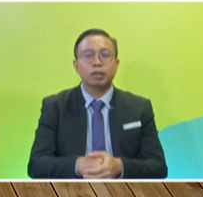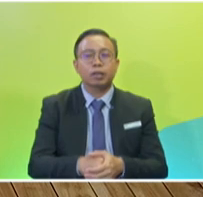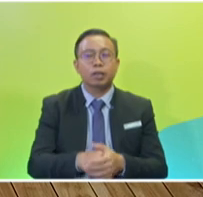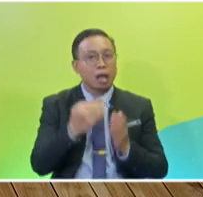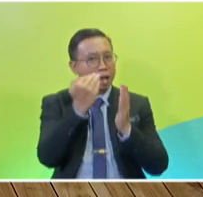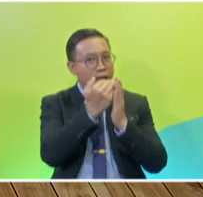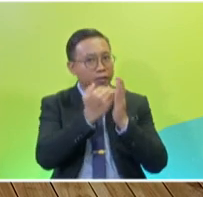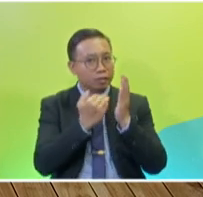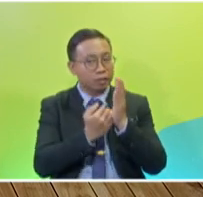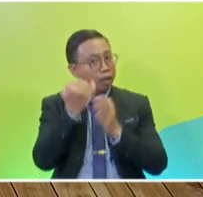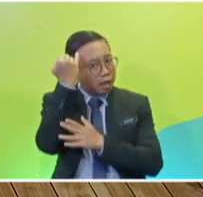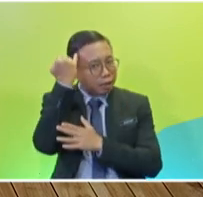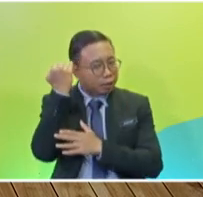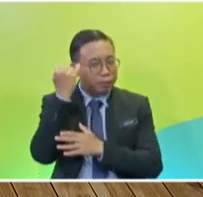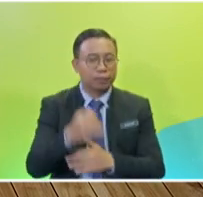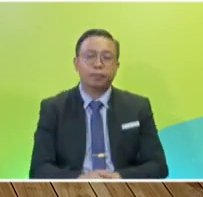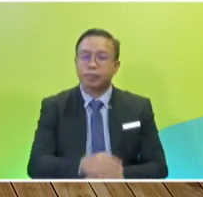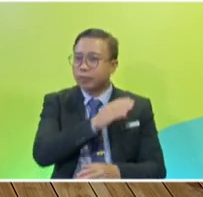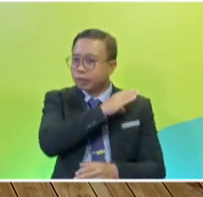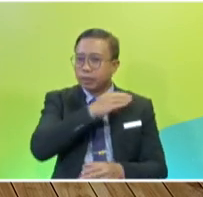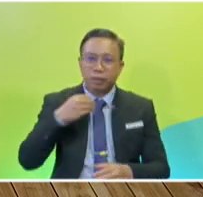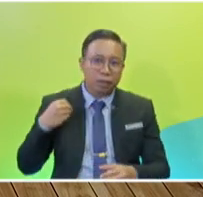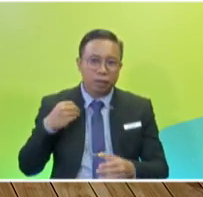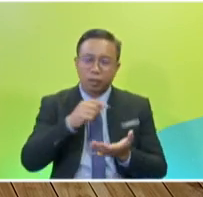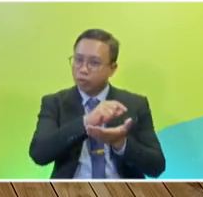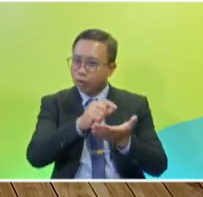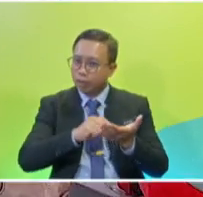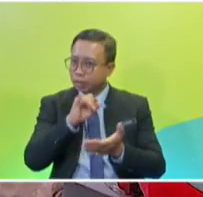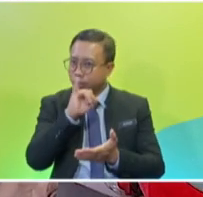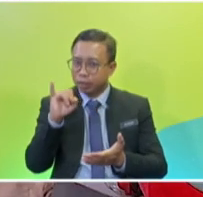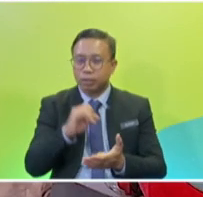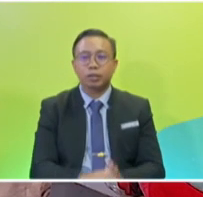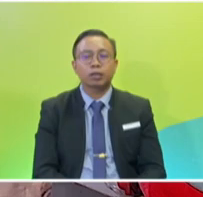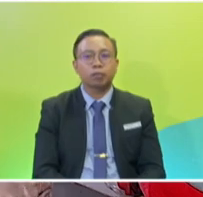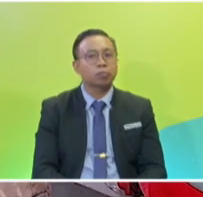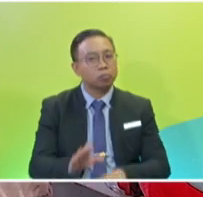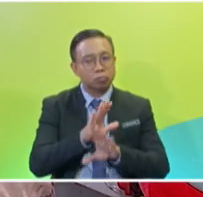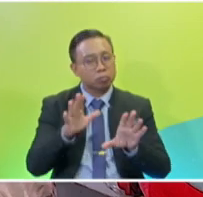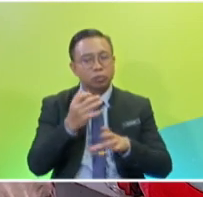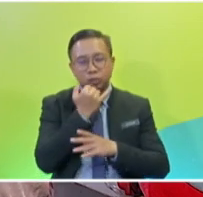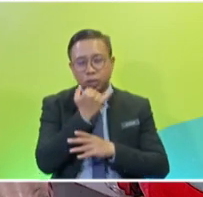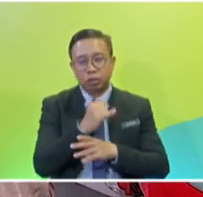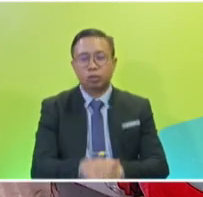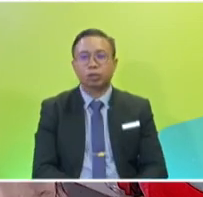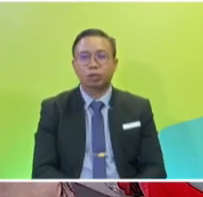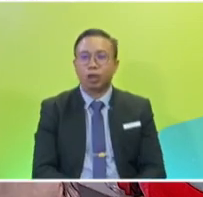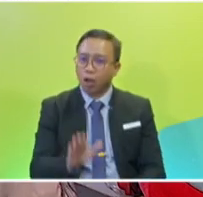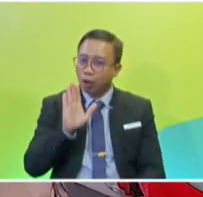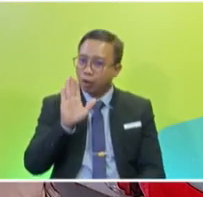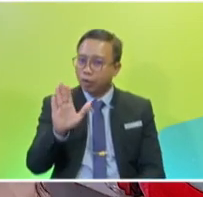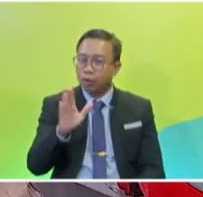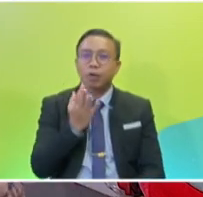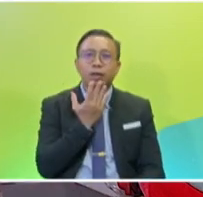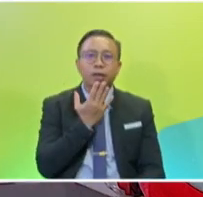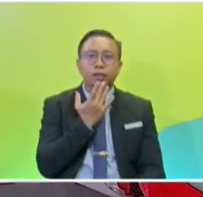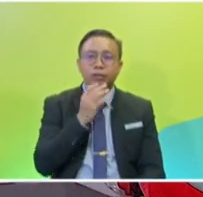listing down the ideas. And writing, inshallah, will never go wrong mm-hmm. without your colors.